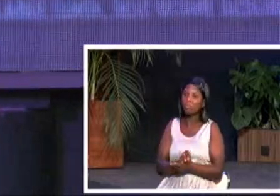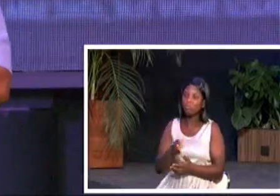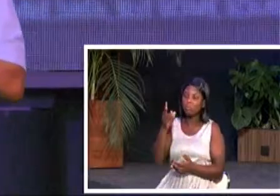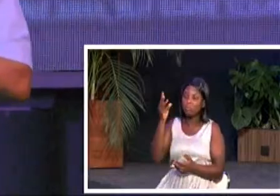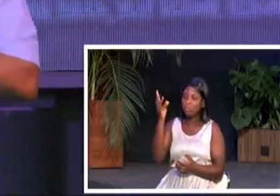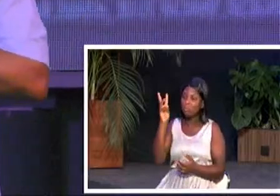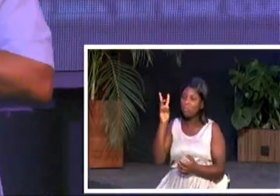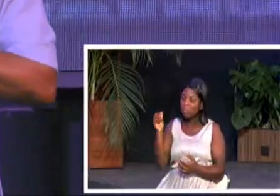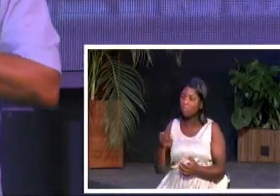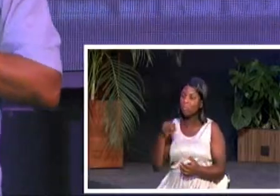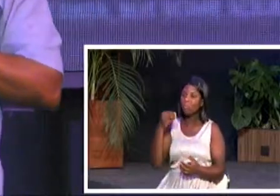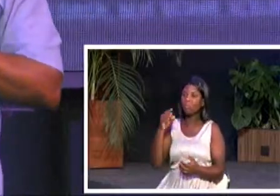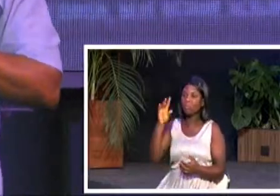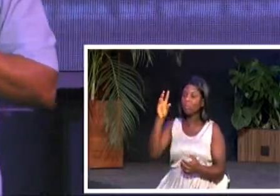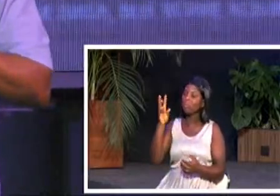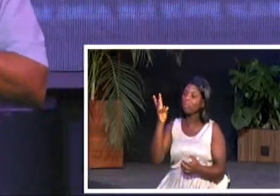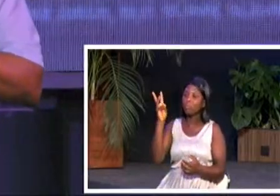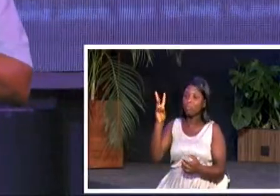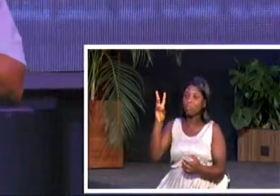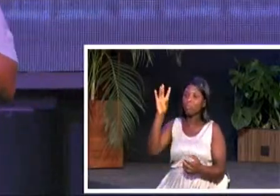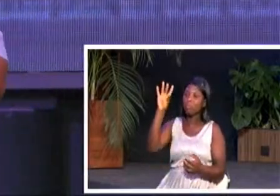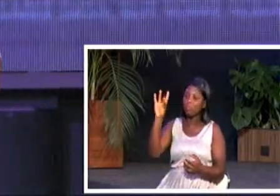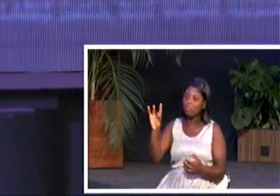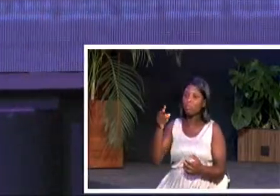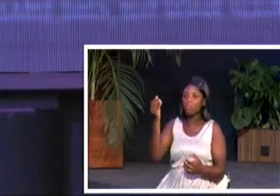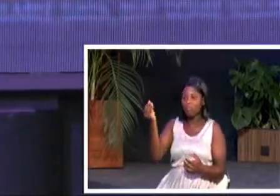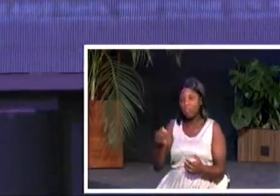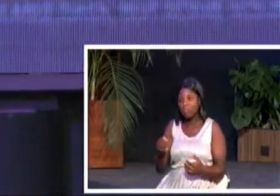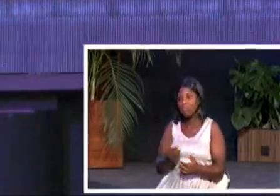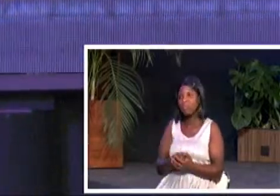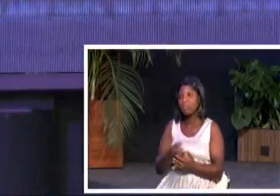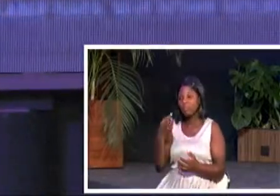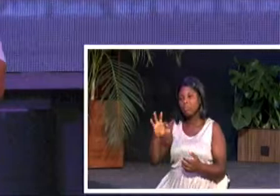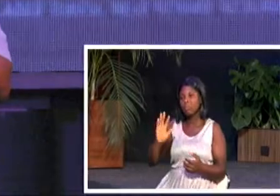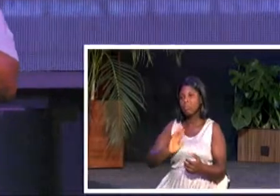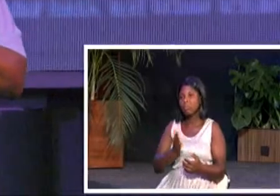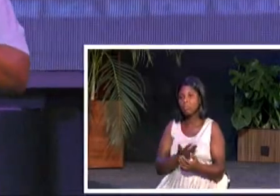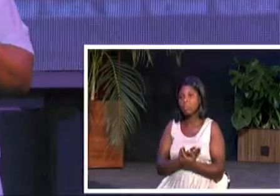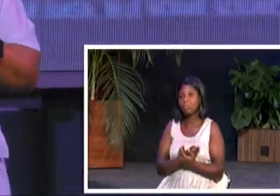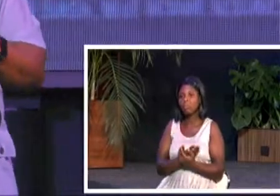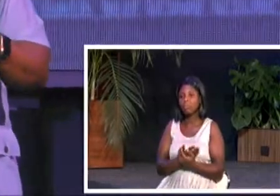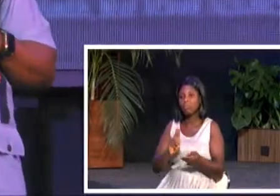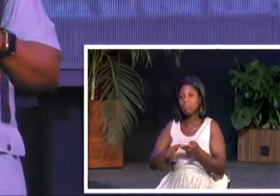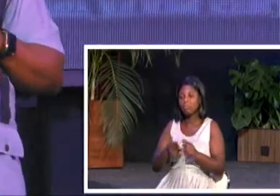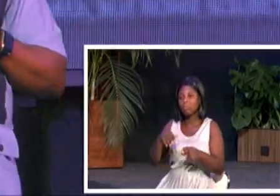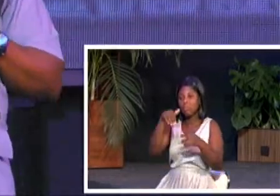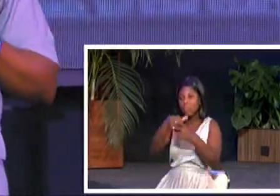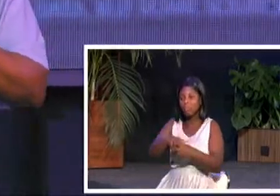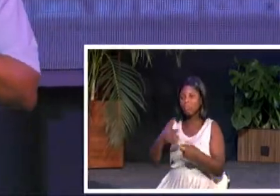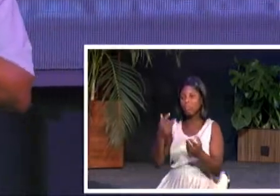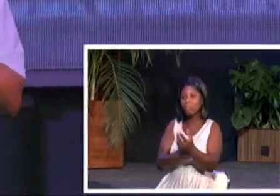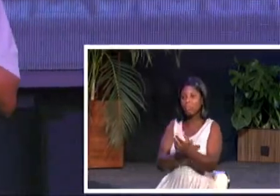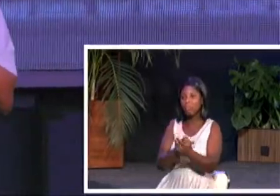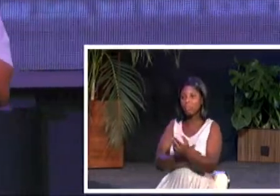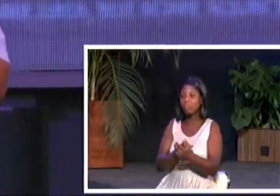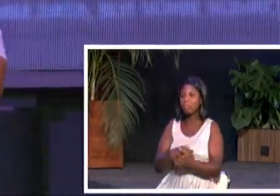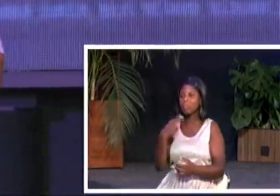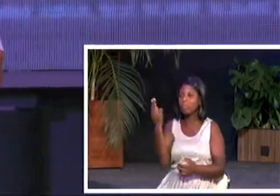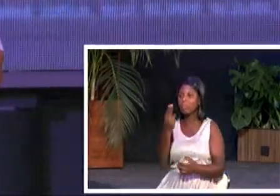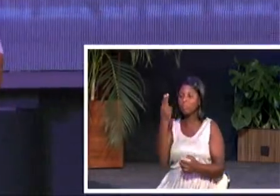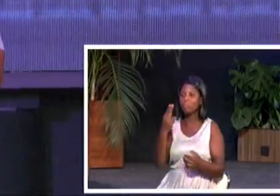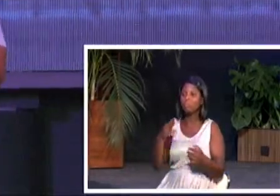68% of our population in Ghana use internet. So if you